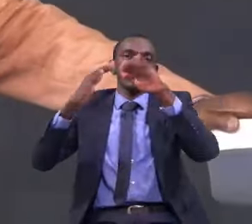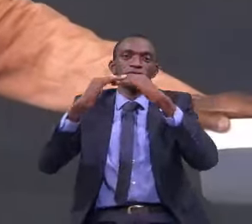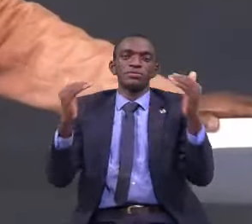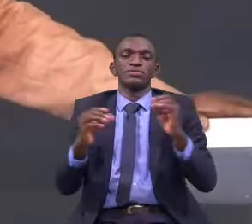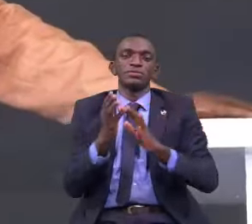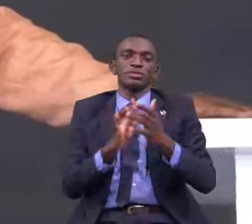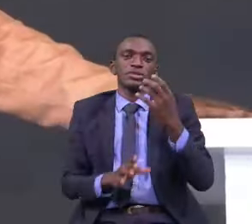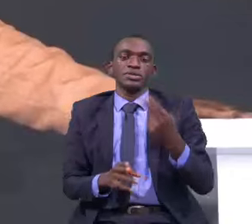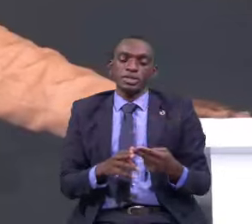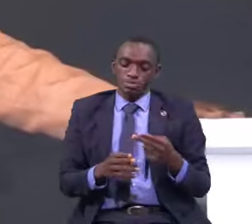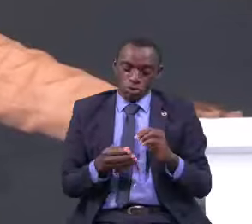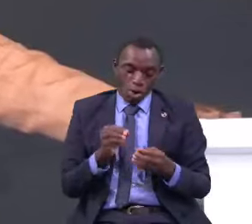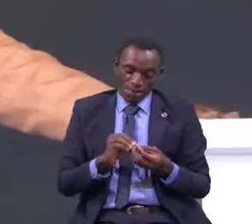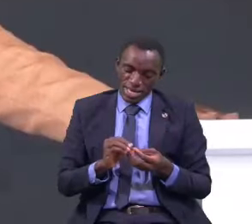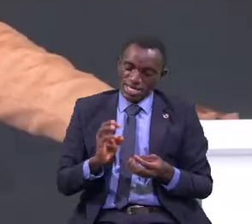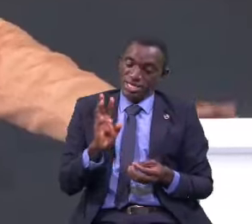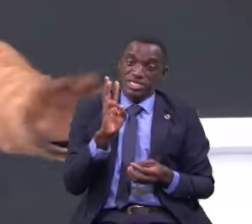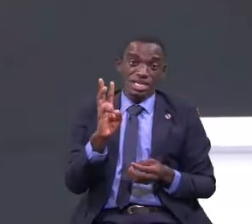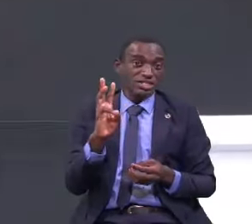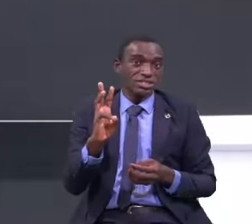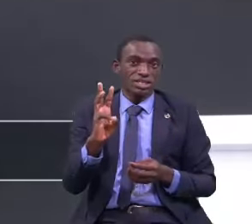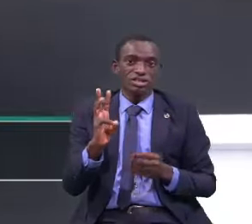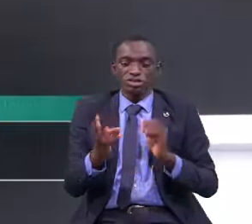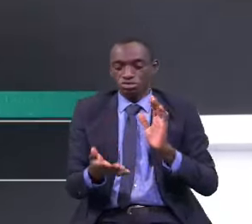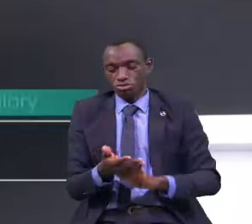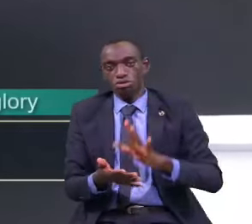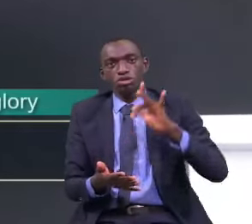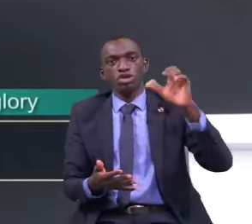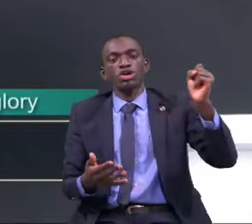Number six is a glorious possession.